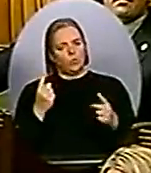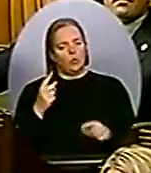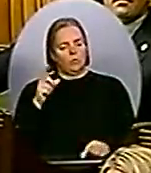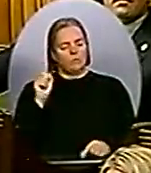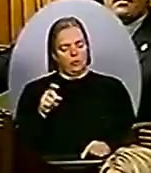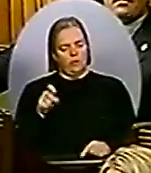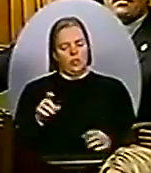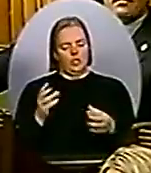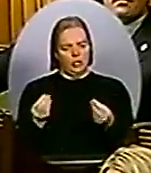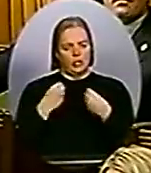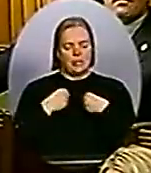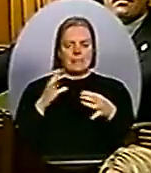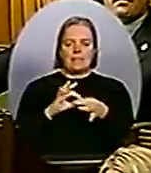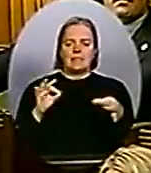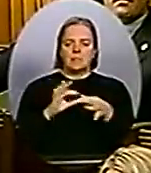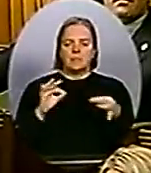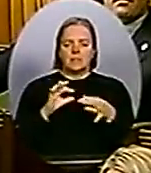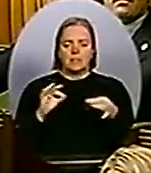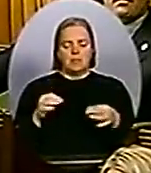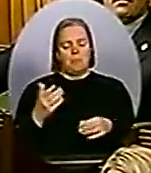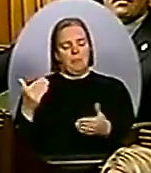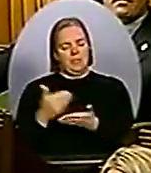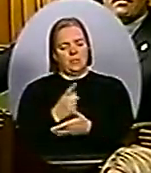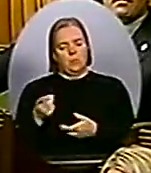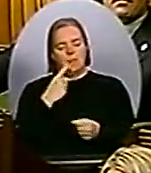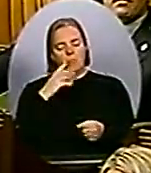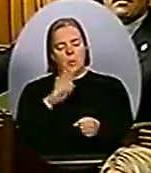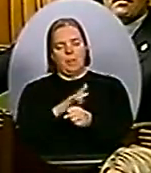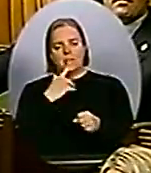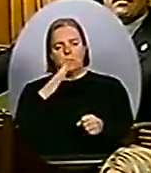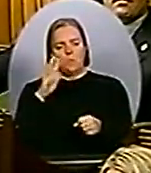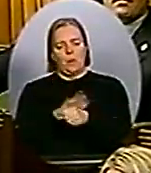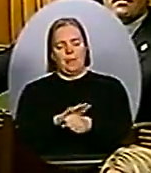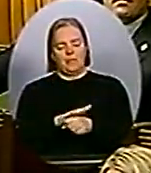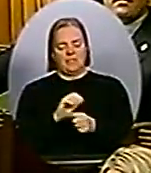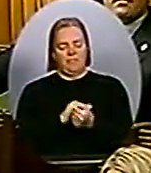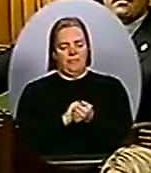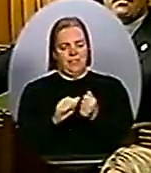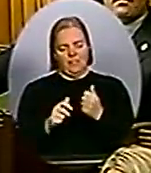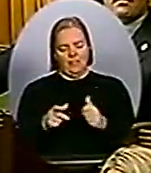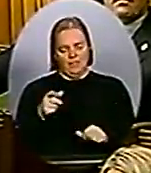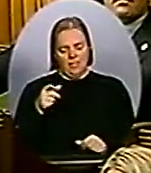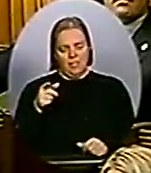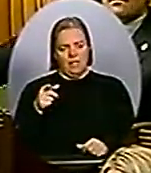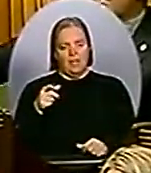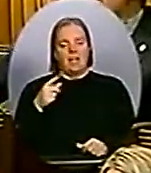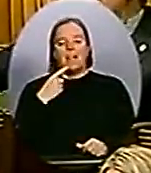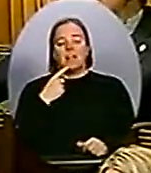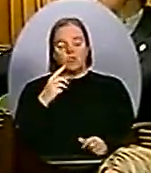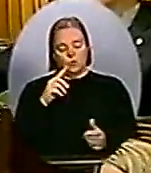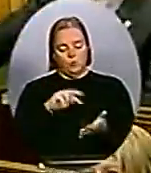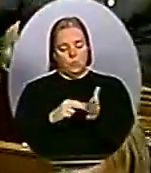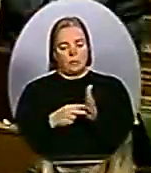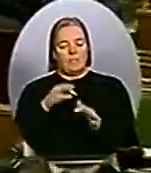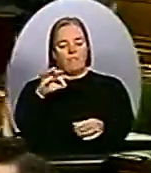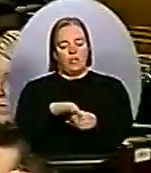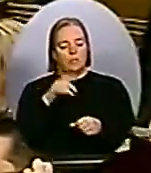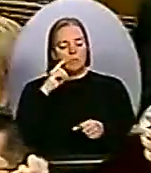his own constituents when he promised that he would eliminate the long gun registry and went back on his word.